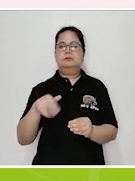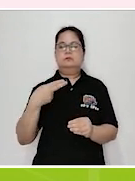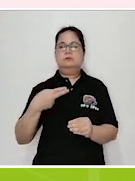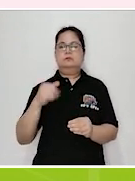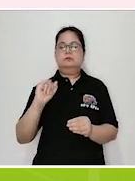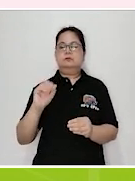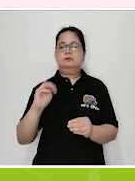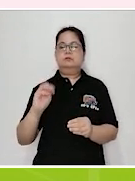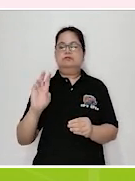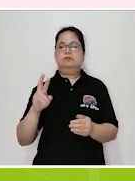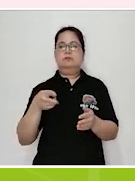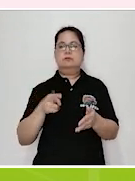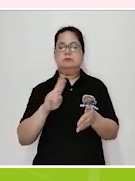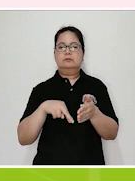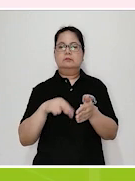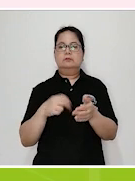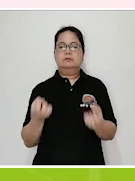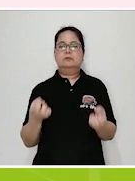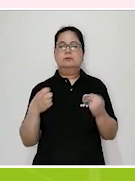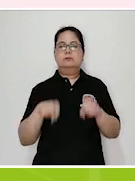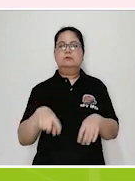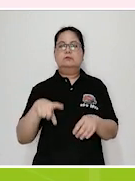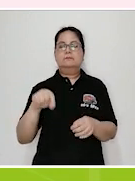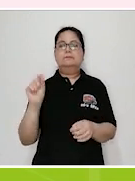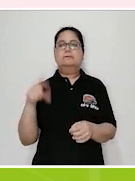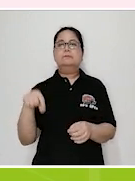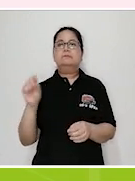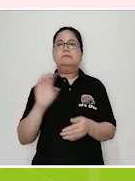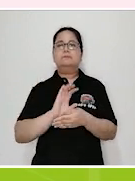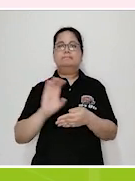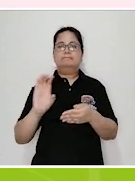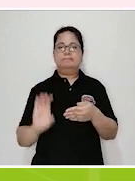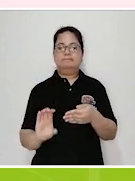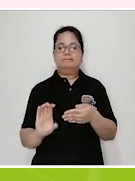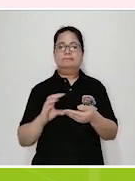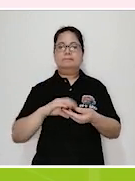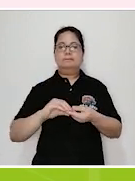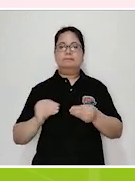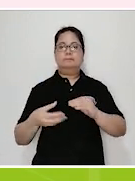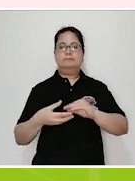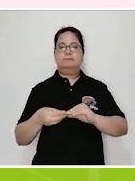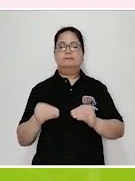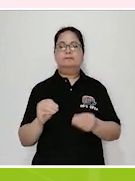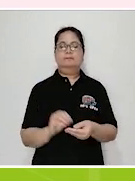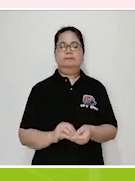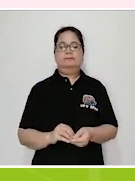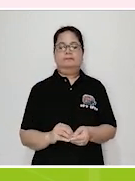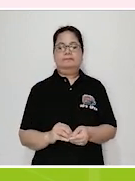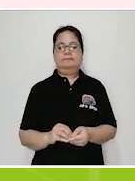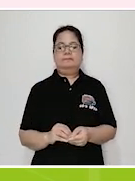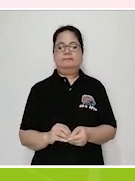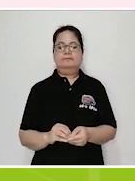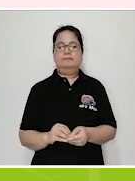Let me read to you the scenes as the choices for the completion of the story.